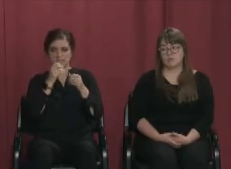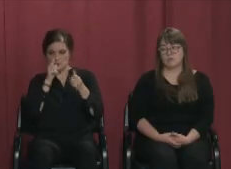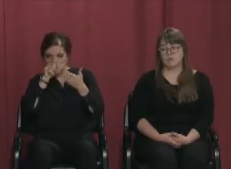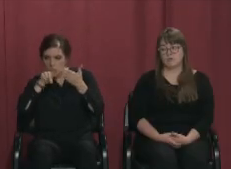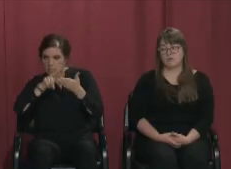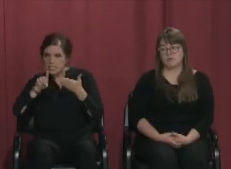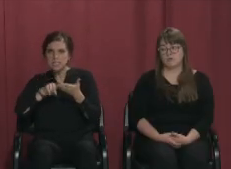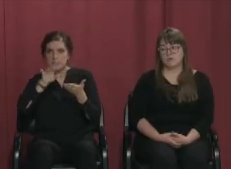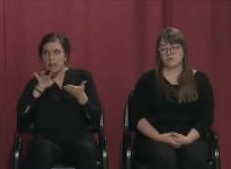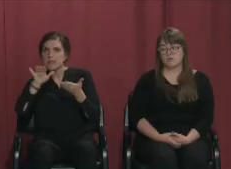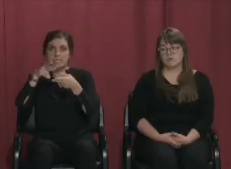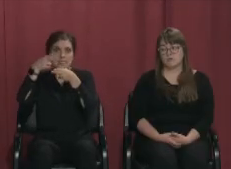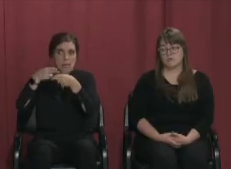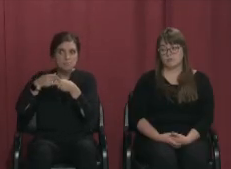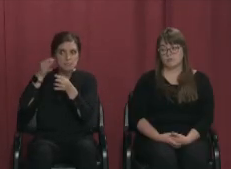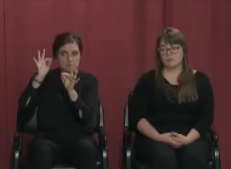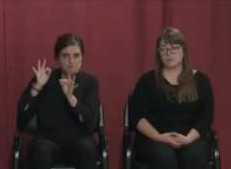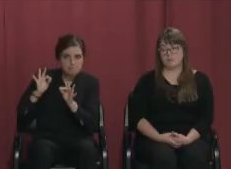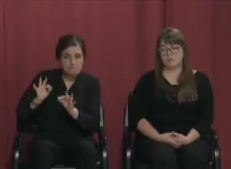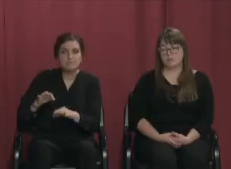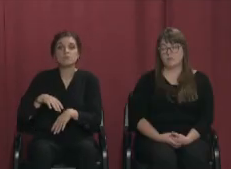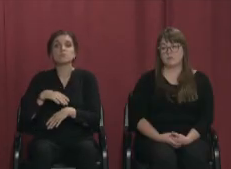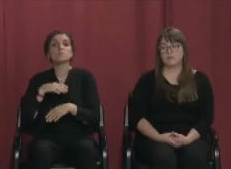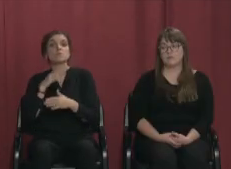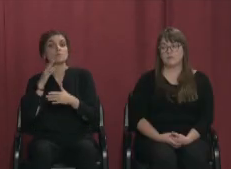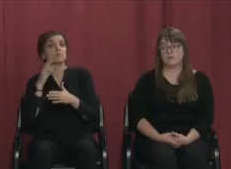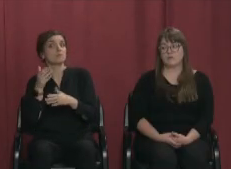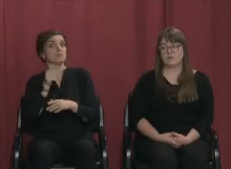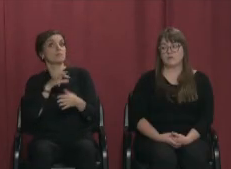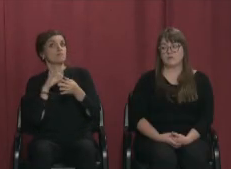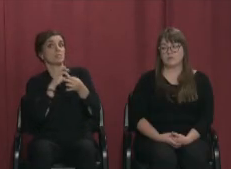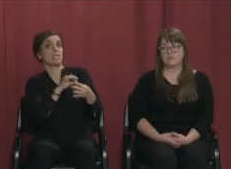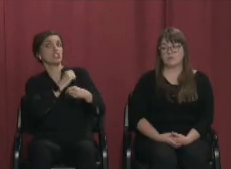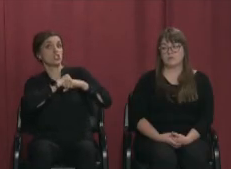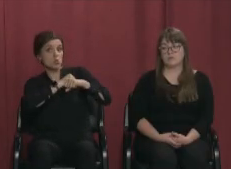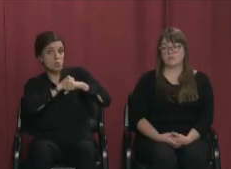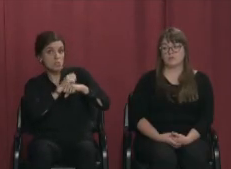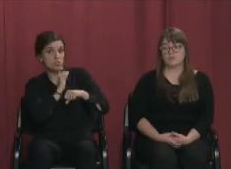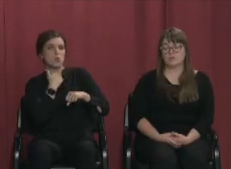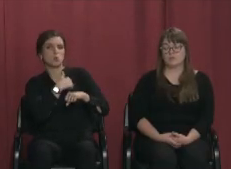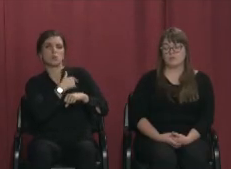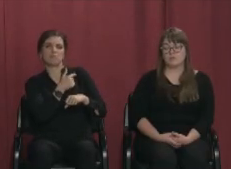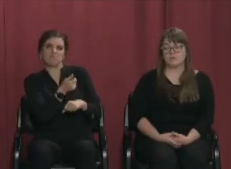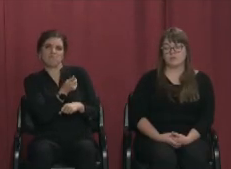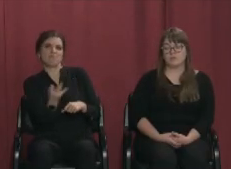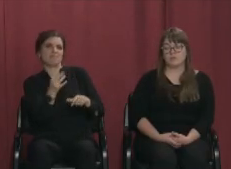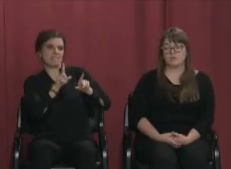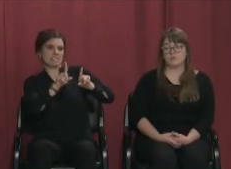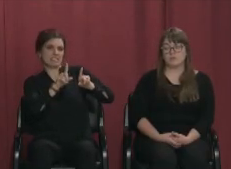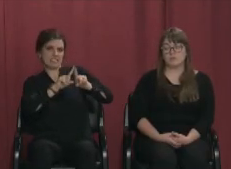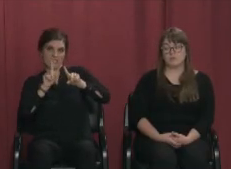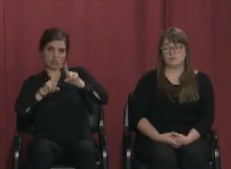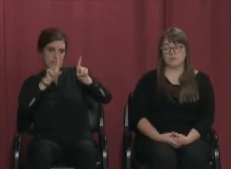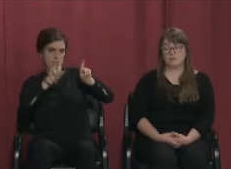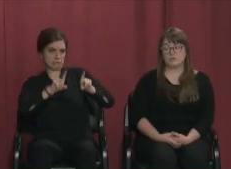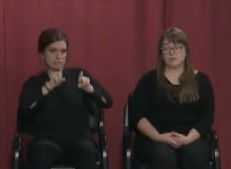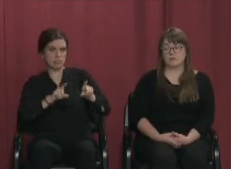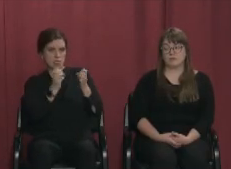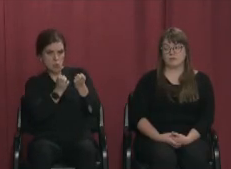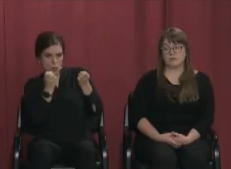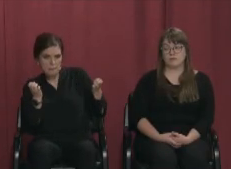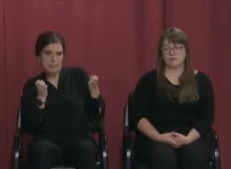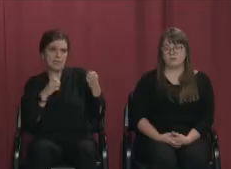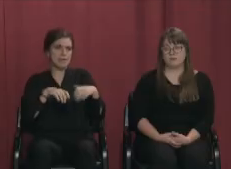races. But some of that also is the security. We do several different tests on our equipment, our logistics and